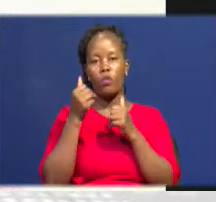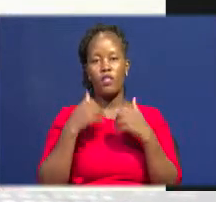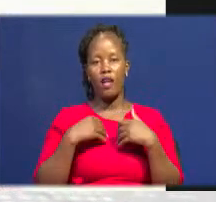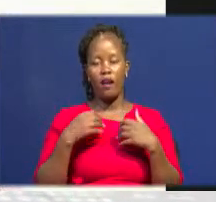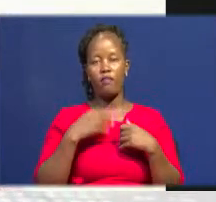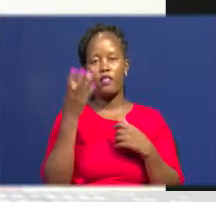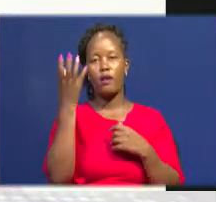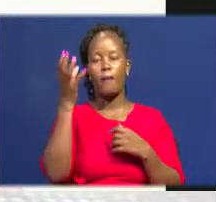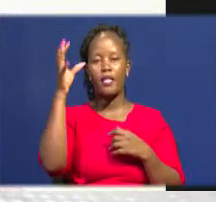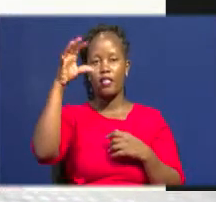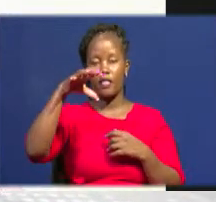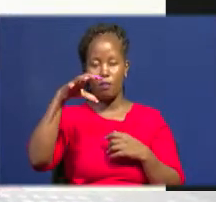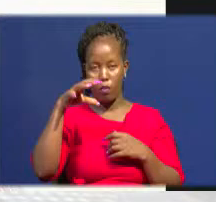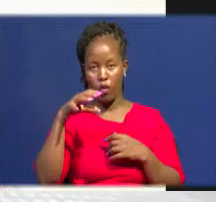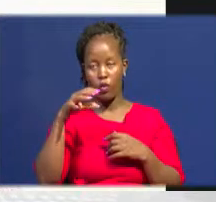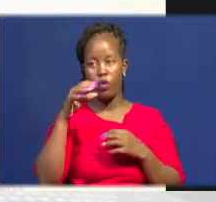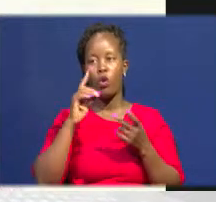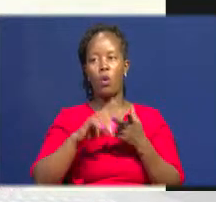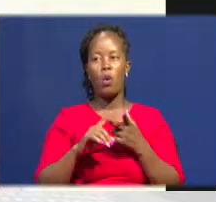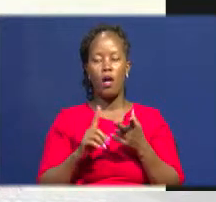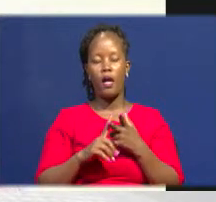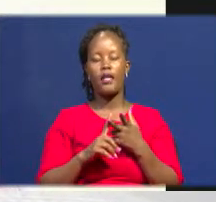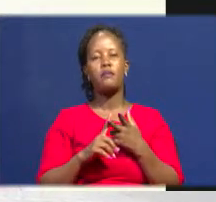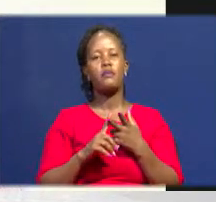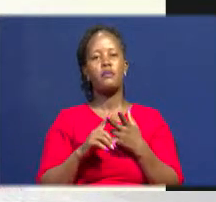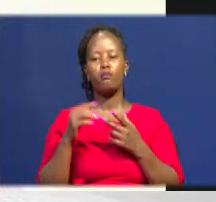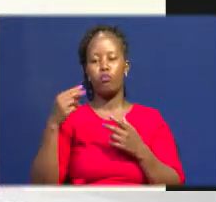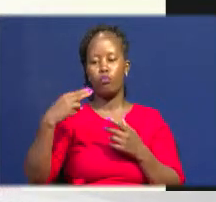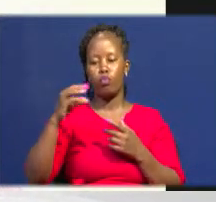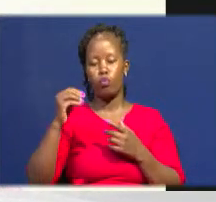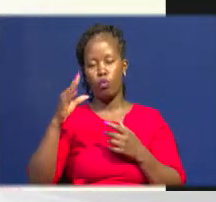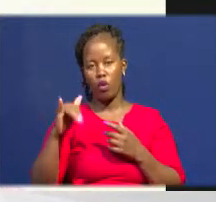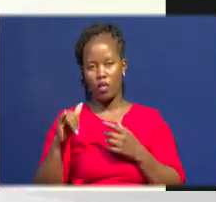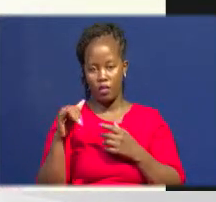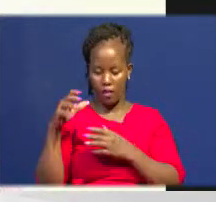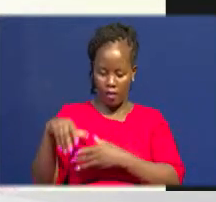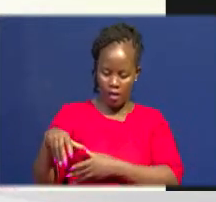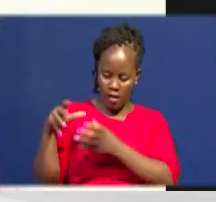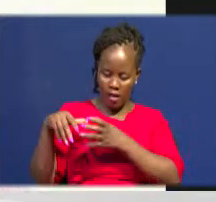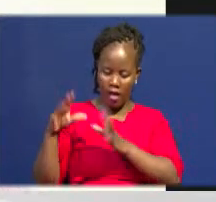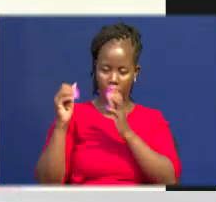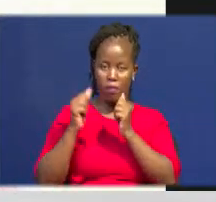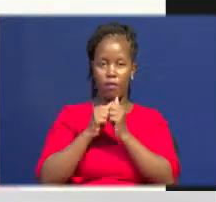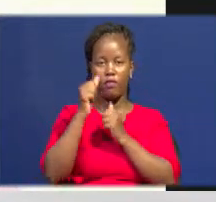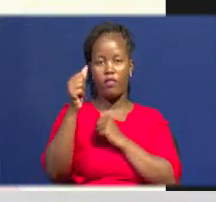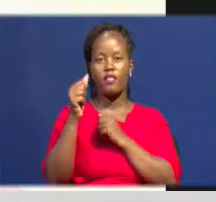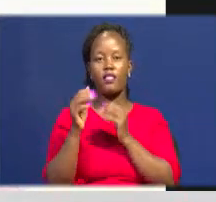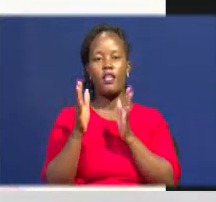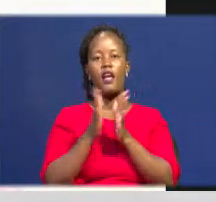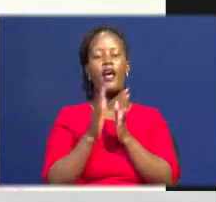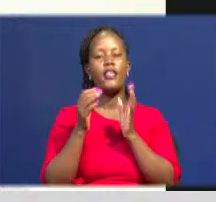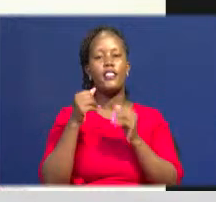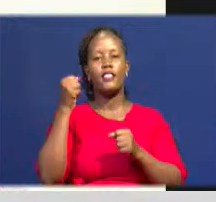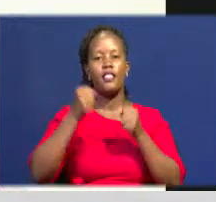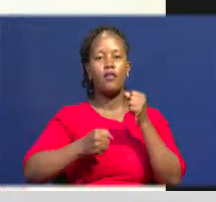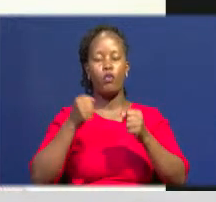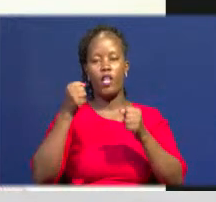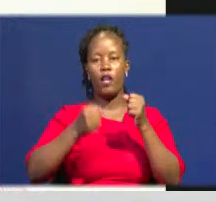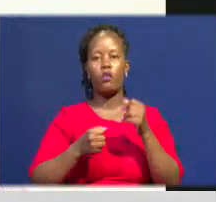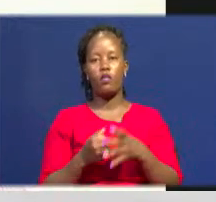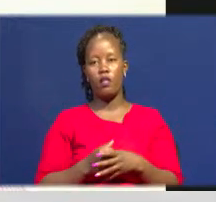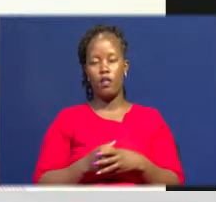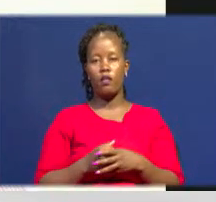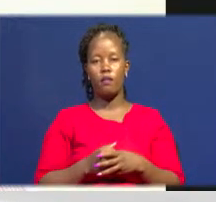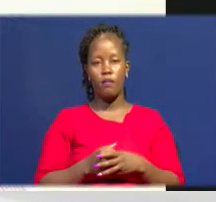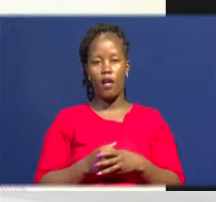basketball 5-on-5, handball, hockey, rugby 15s, athletics, and swimming. All